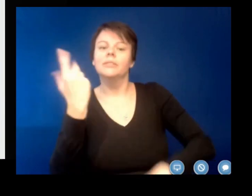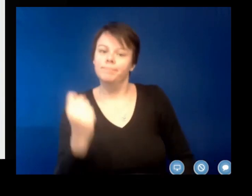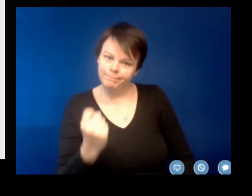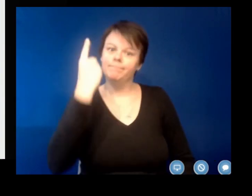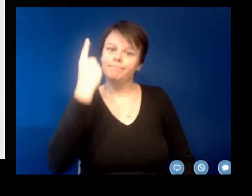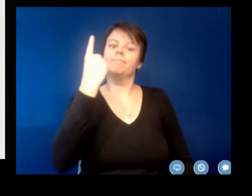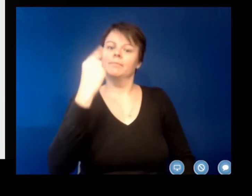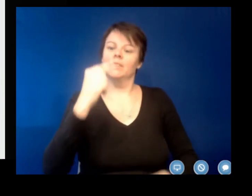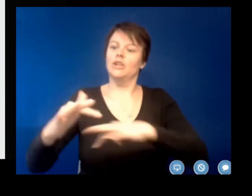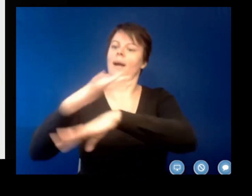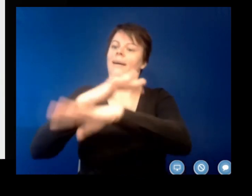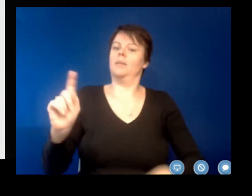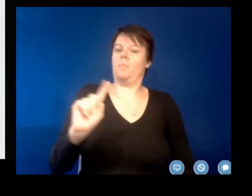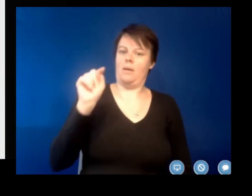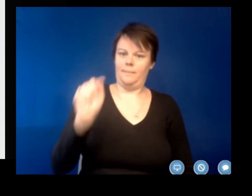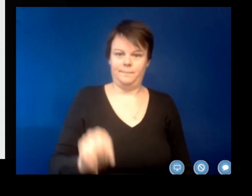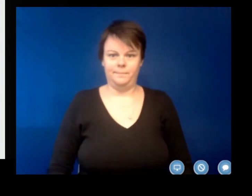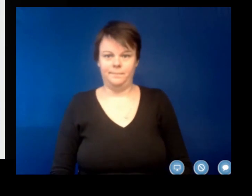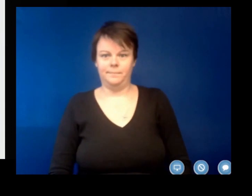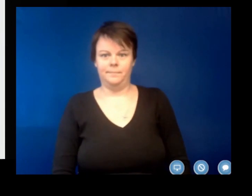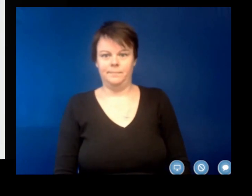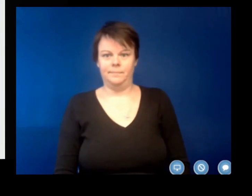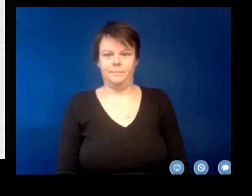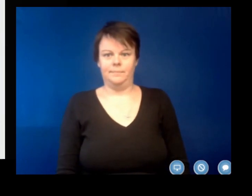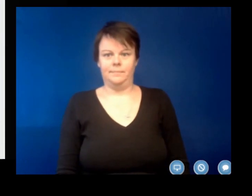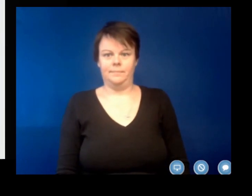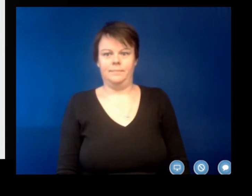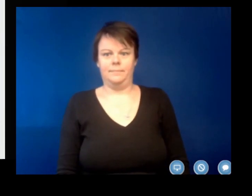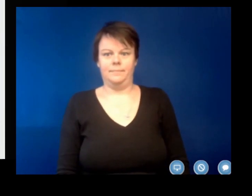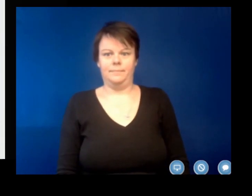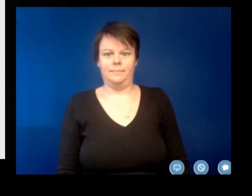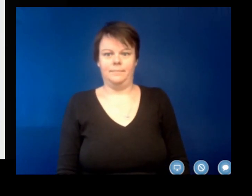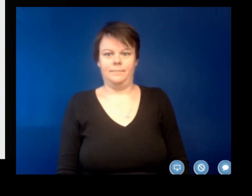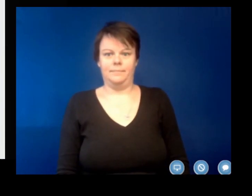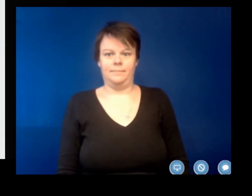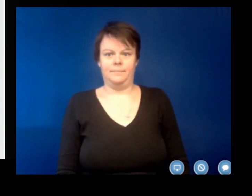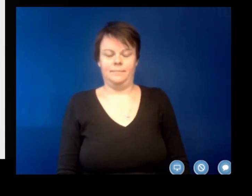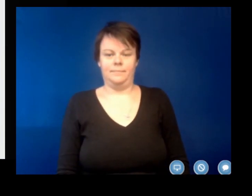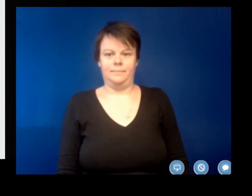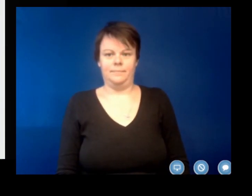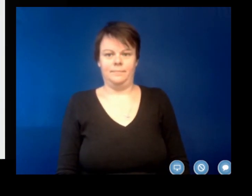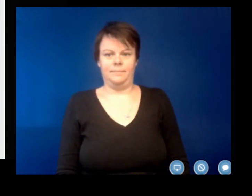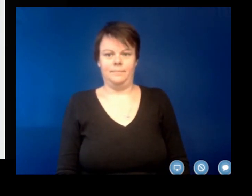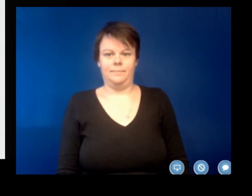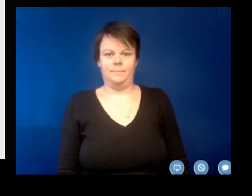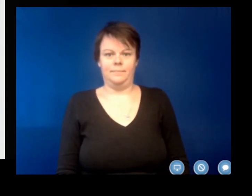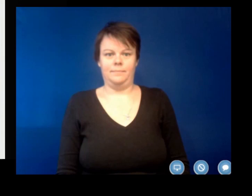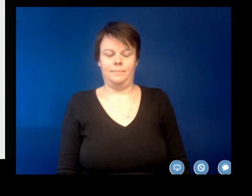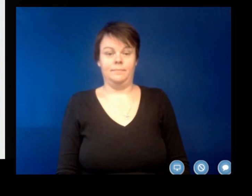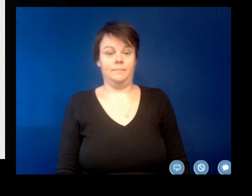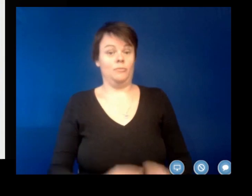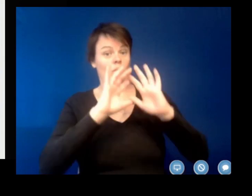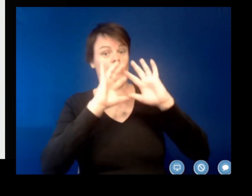outline in this contribution, is that world society has some structural logic and can only be grasped